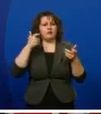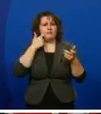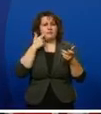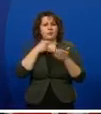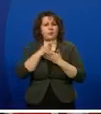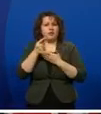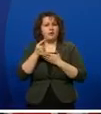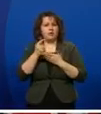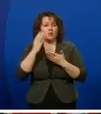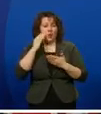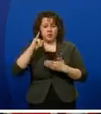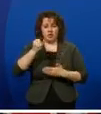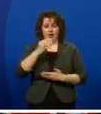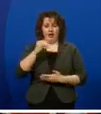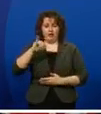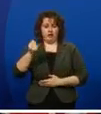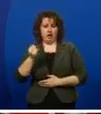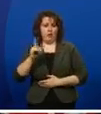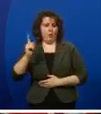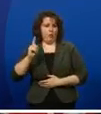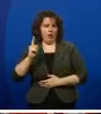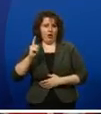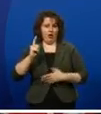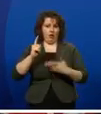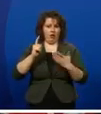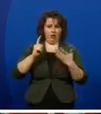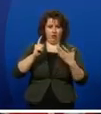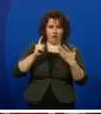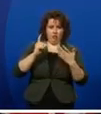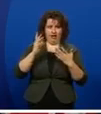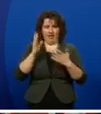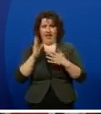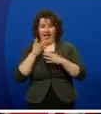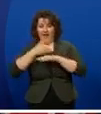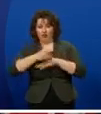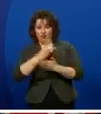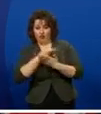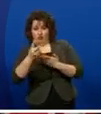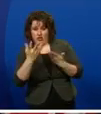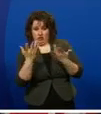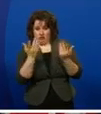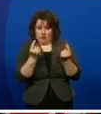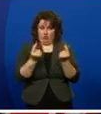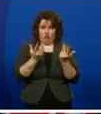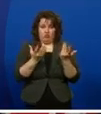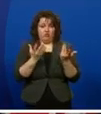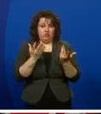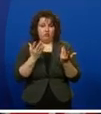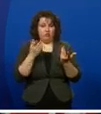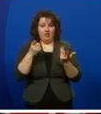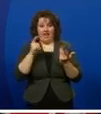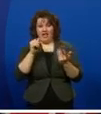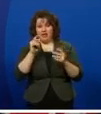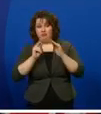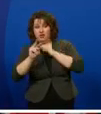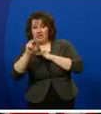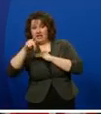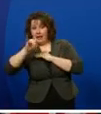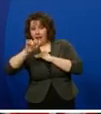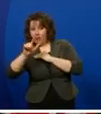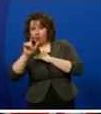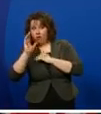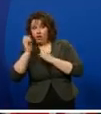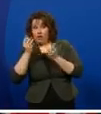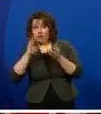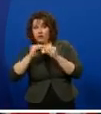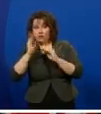this week about where J&J will go kind of past 2 weeks from now? Did they get into April projections, and would Yeah, that? I think